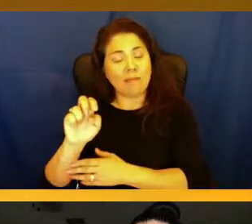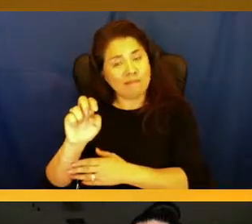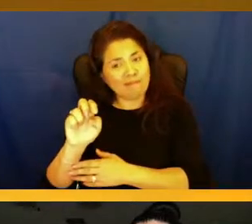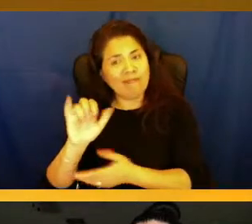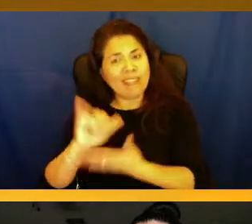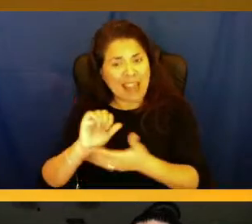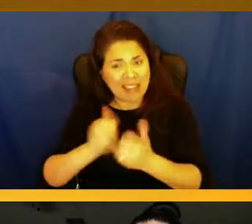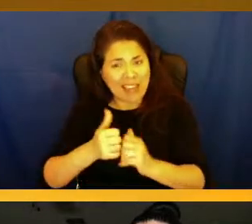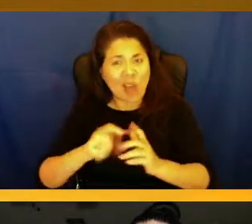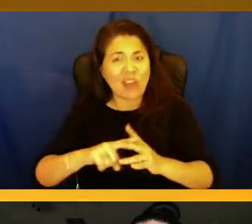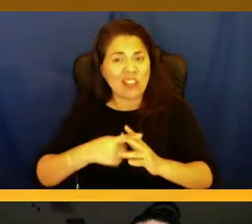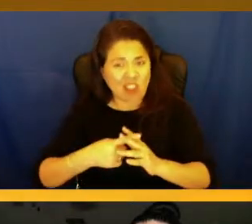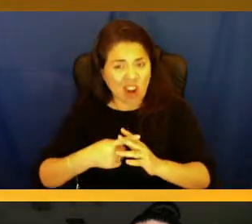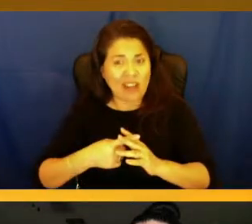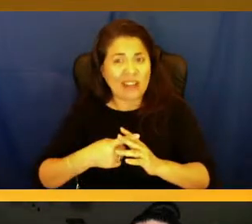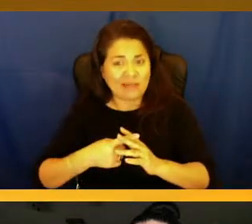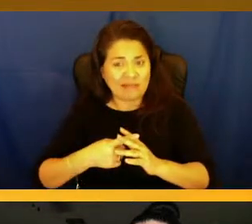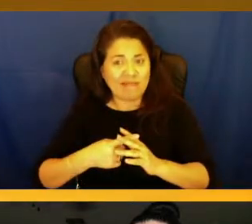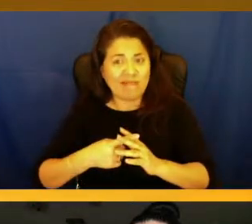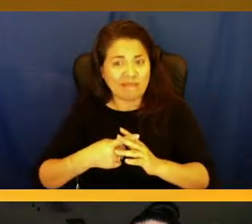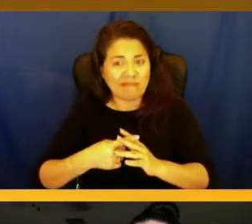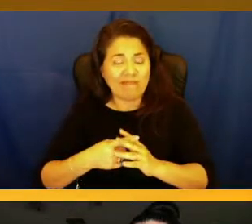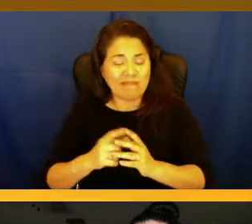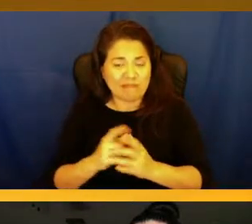started historically. So,